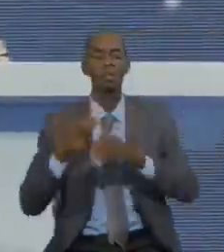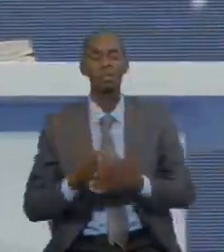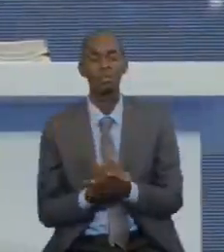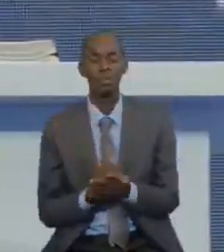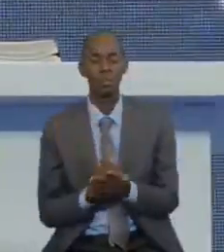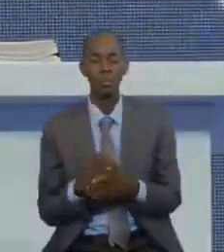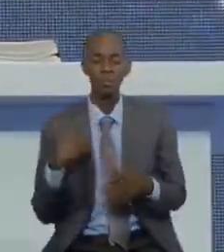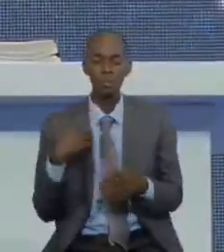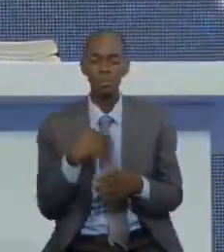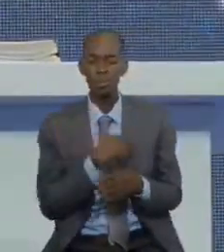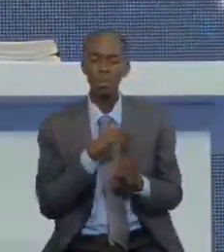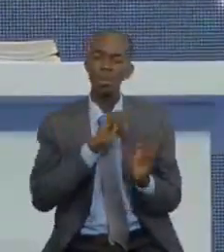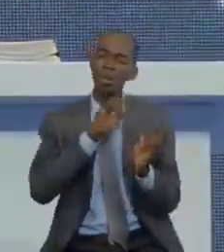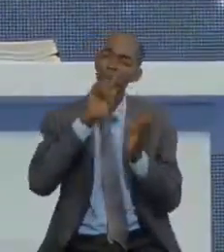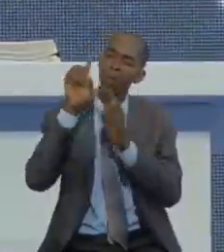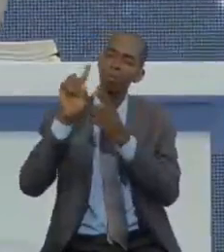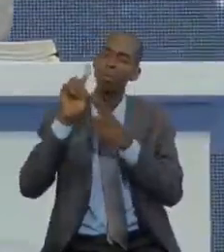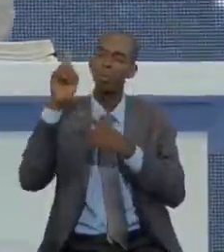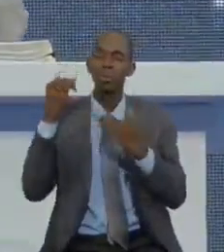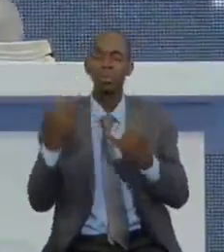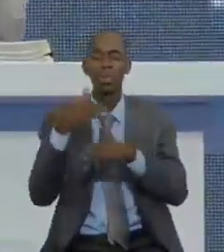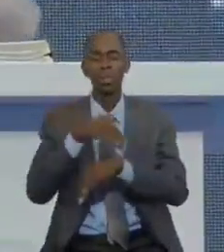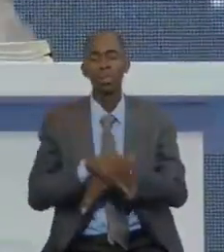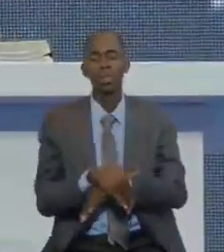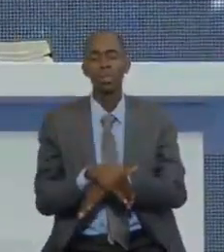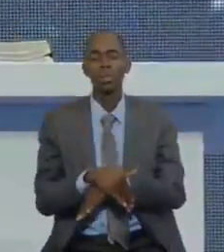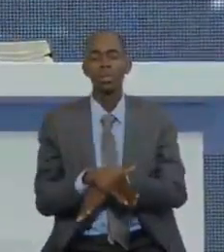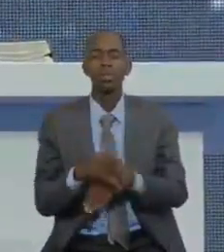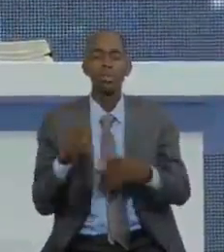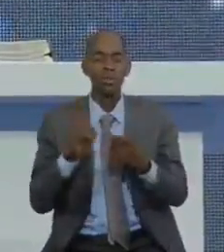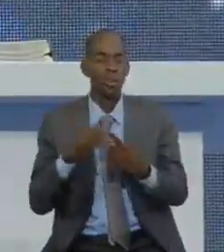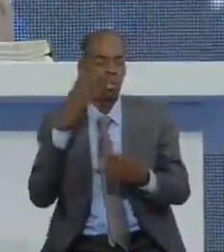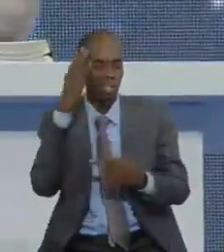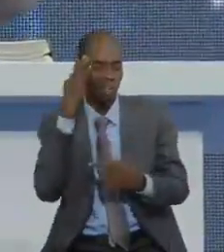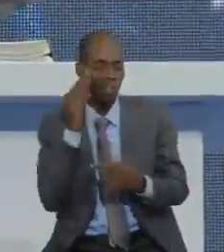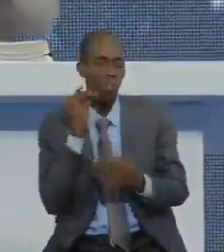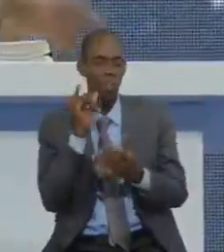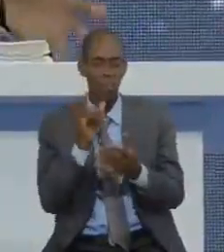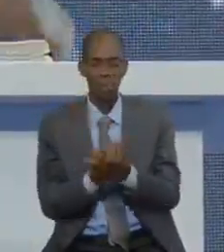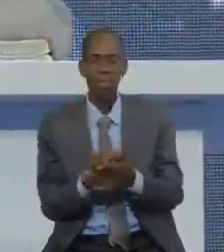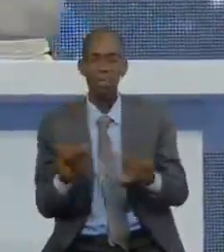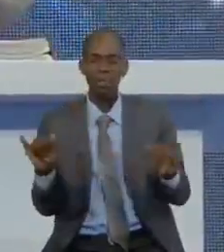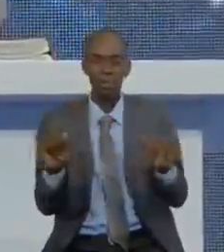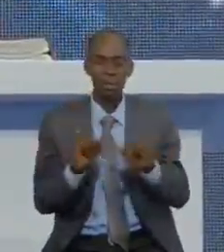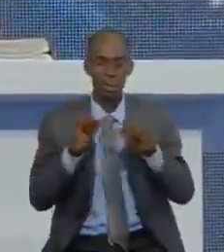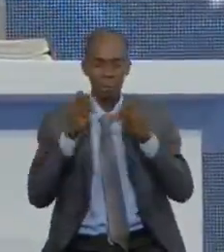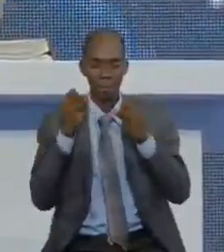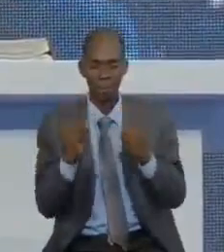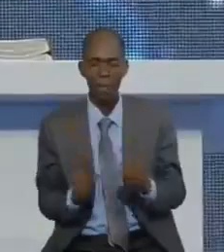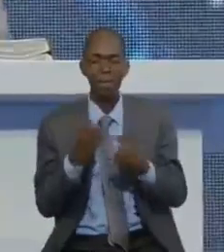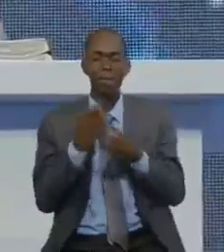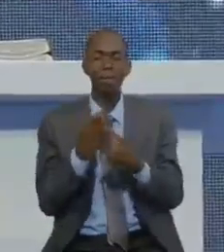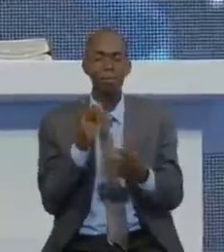We come tonight going to experience that same power from